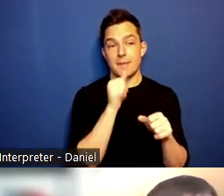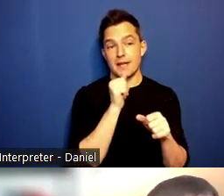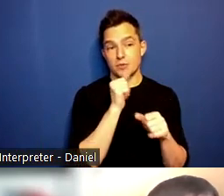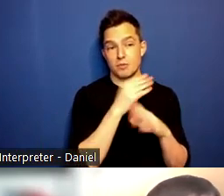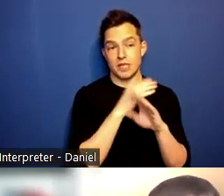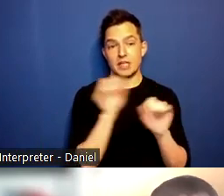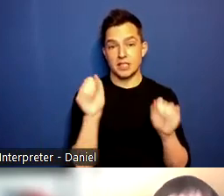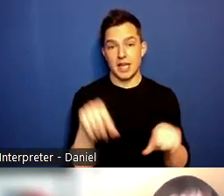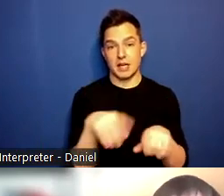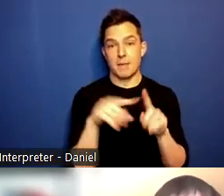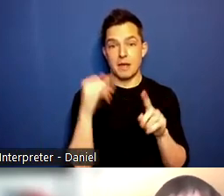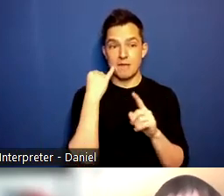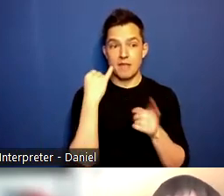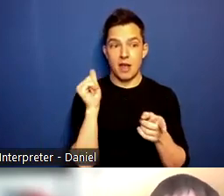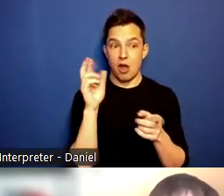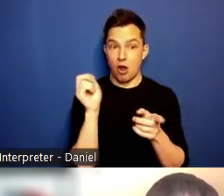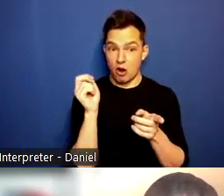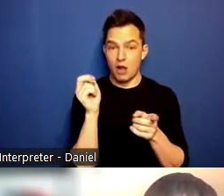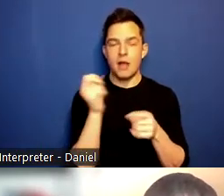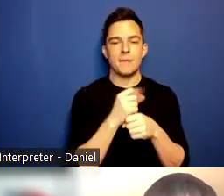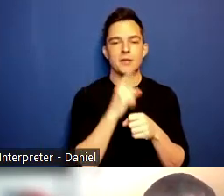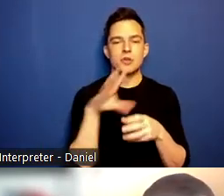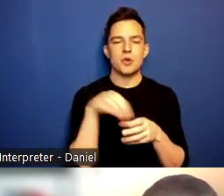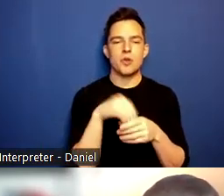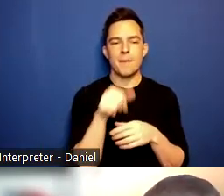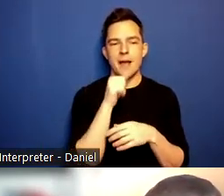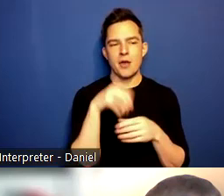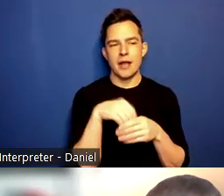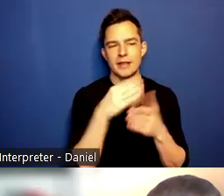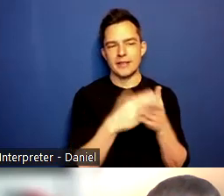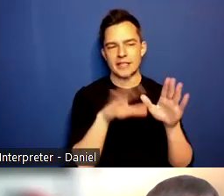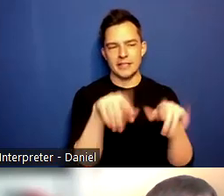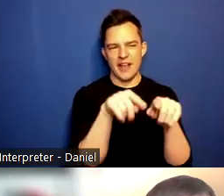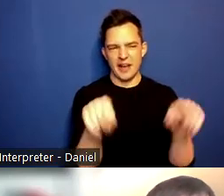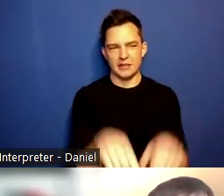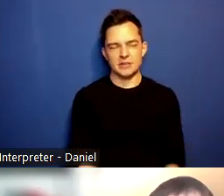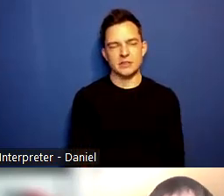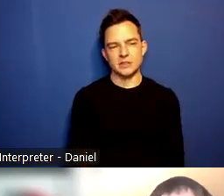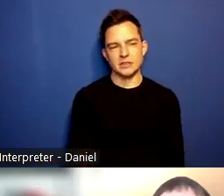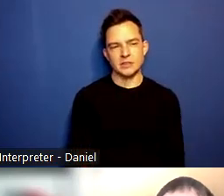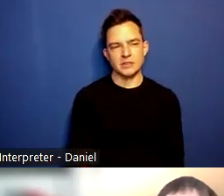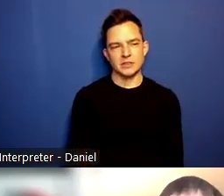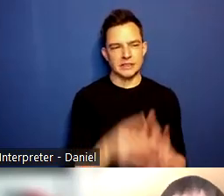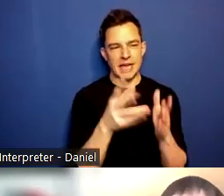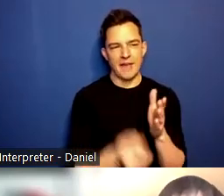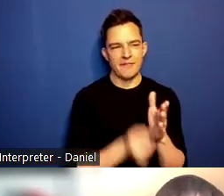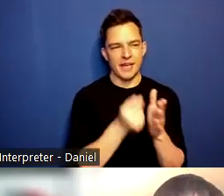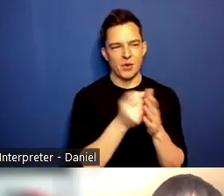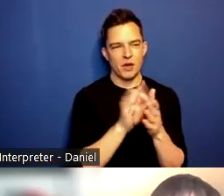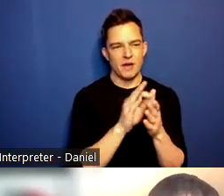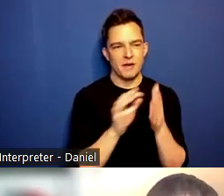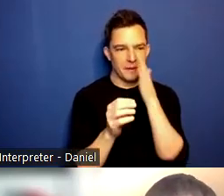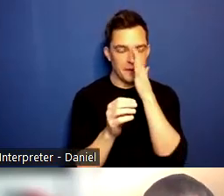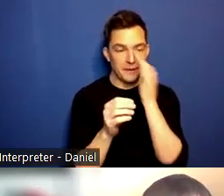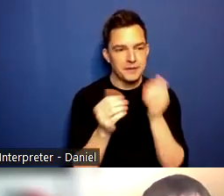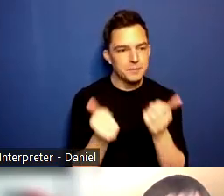but if they are, just make sure to include that password in this section down here. Video of the proposed work to